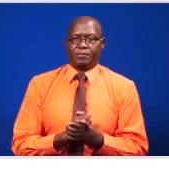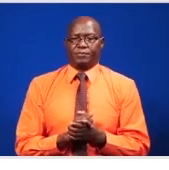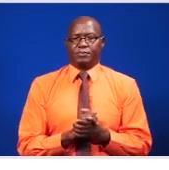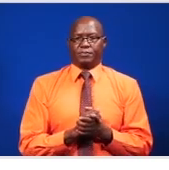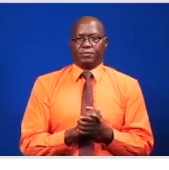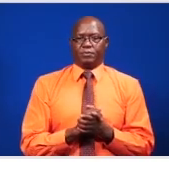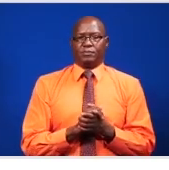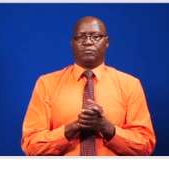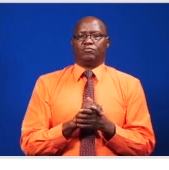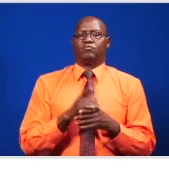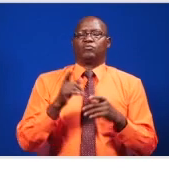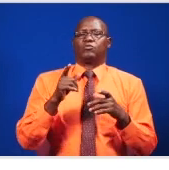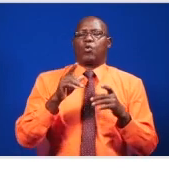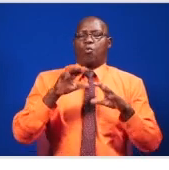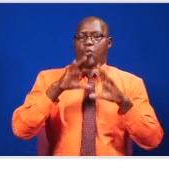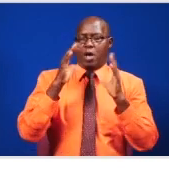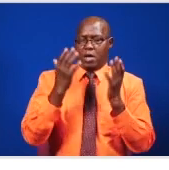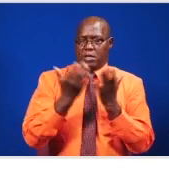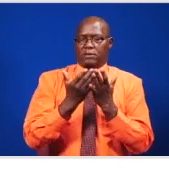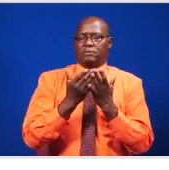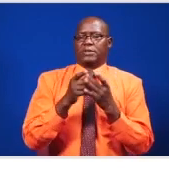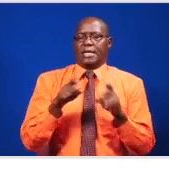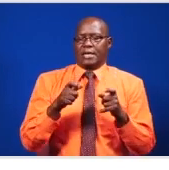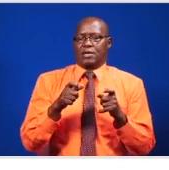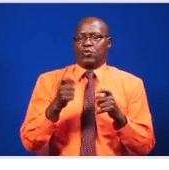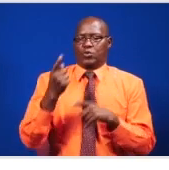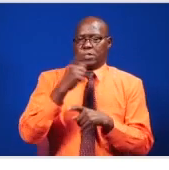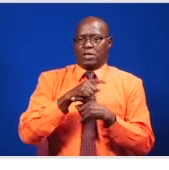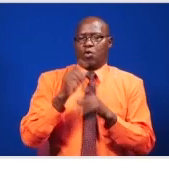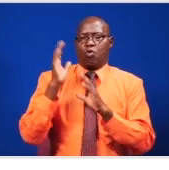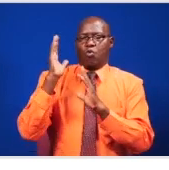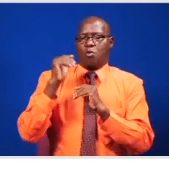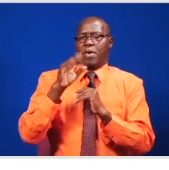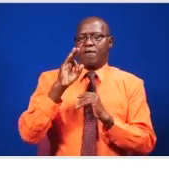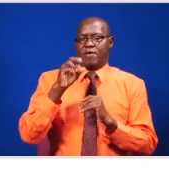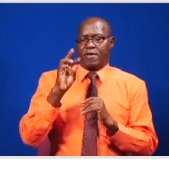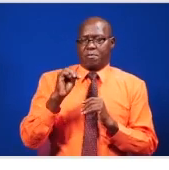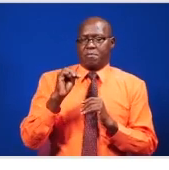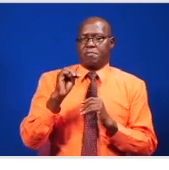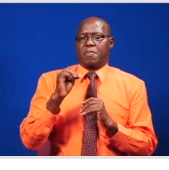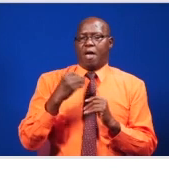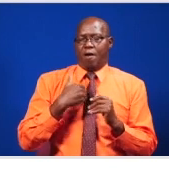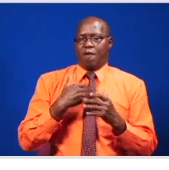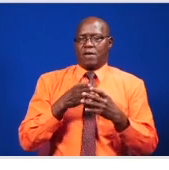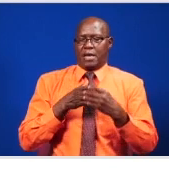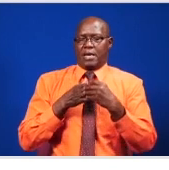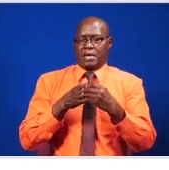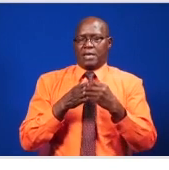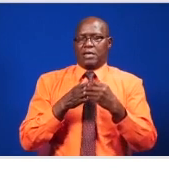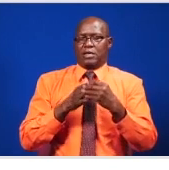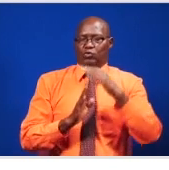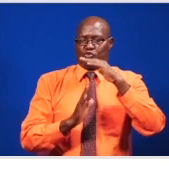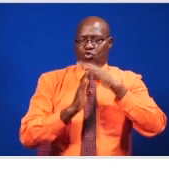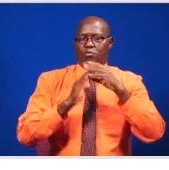celebrates World Radio Day, Hope FM takes pride in remaining the leading Christian broadcasting radio station in the